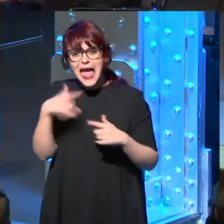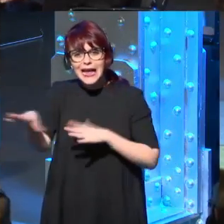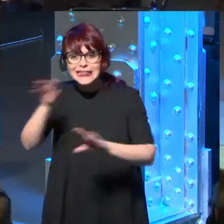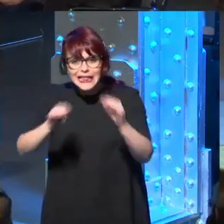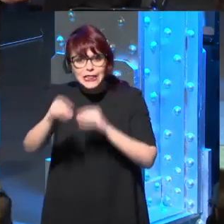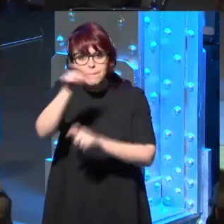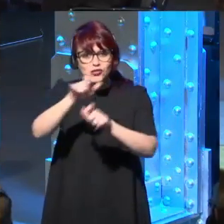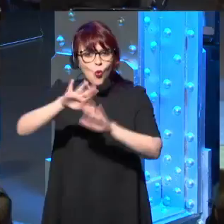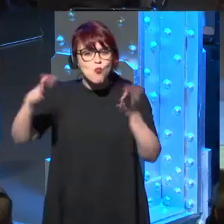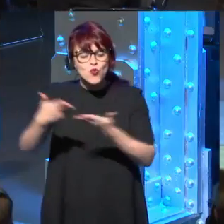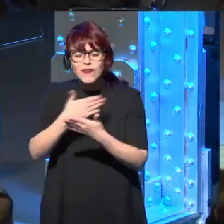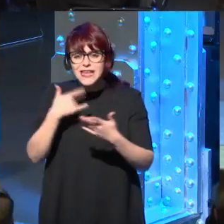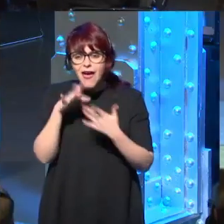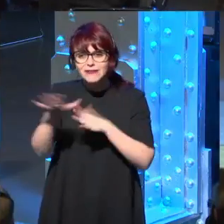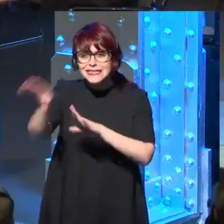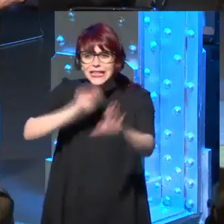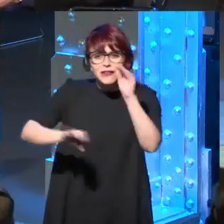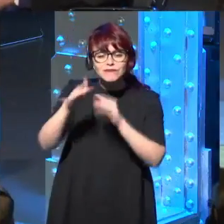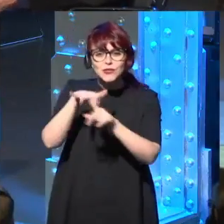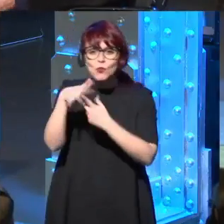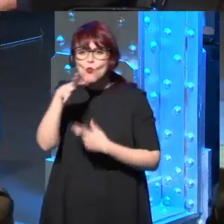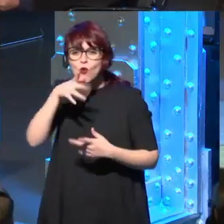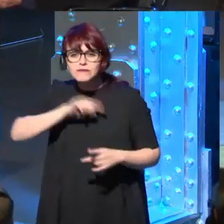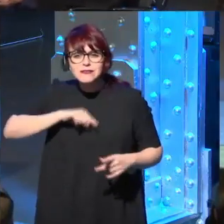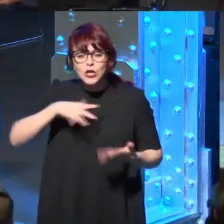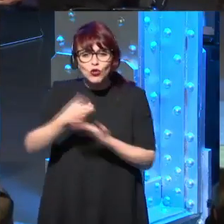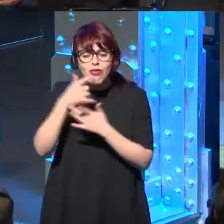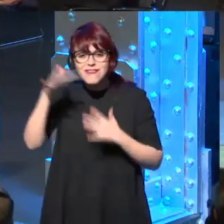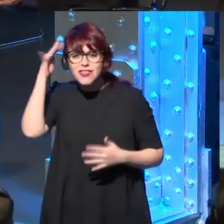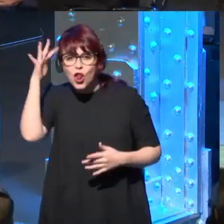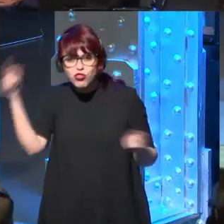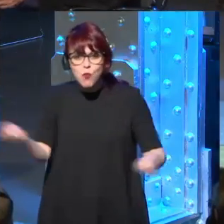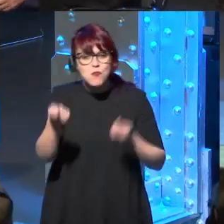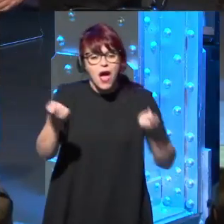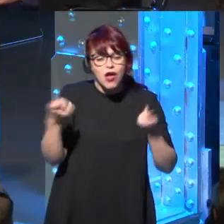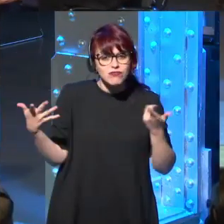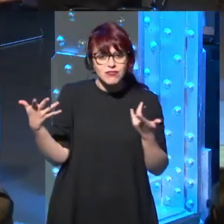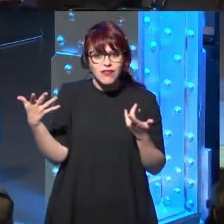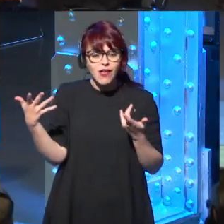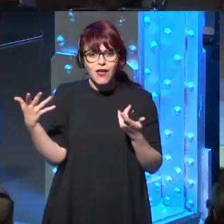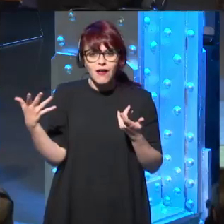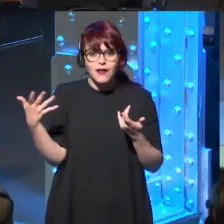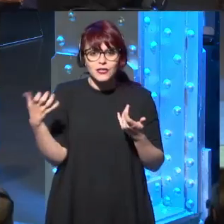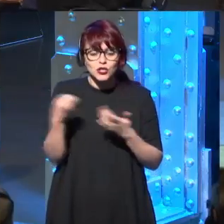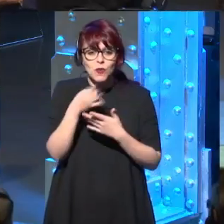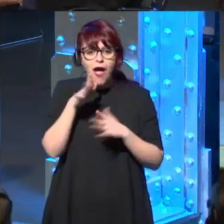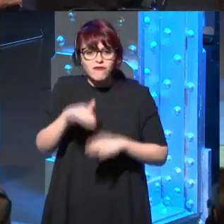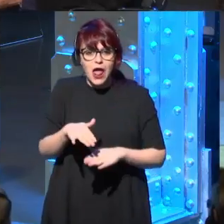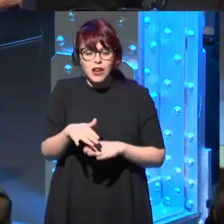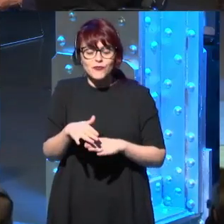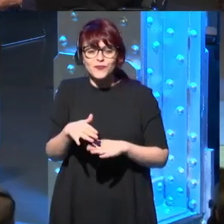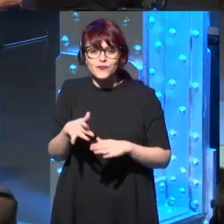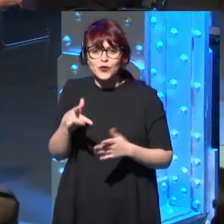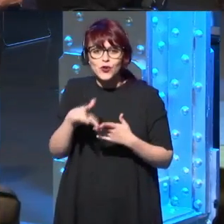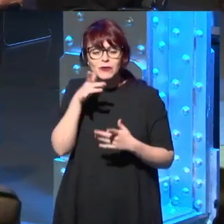the more ideology, propaganda, the more less forceful ideas you have. But